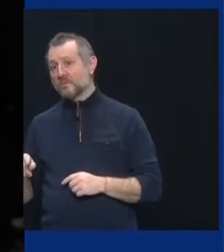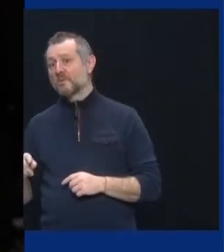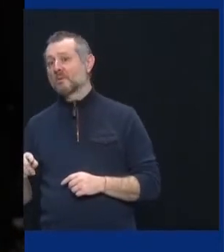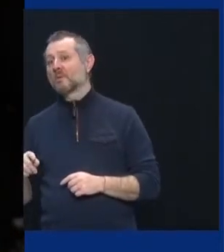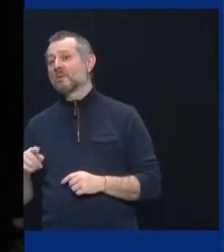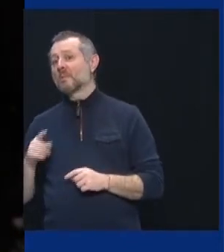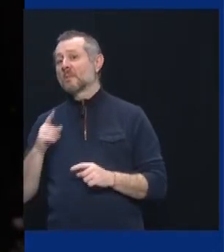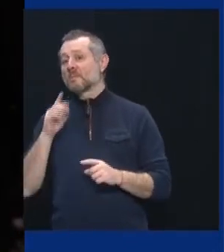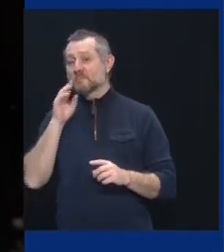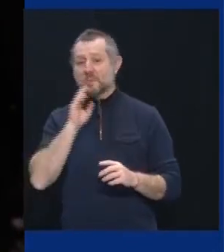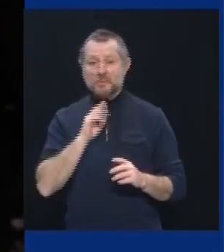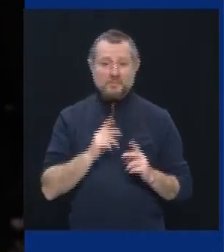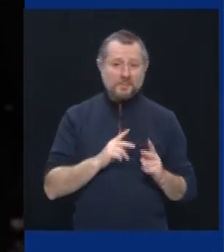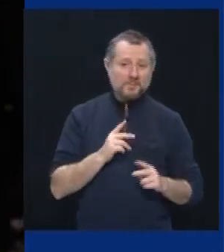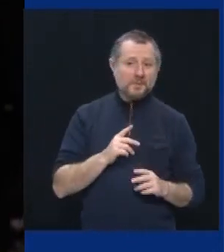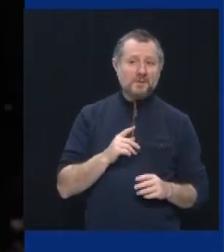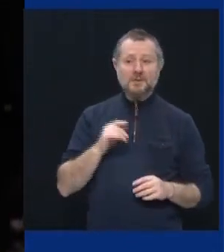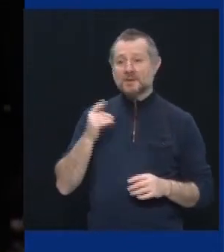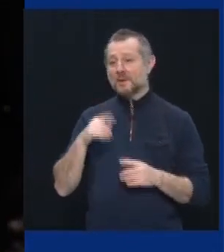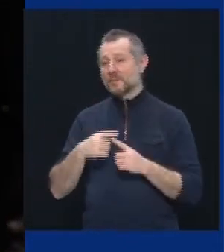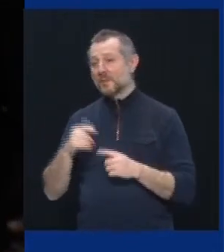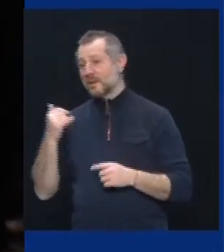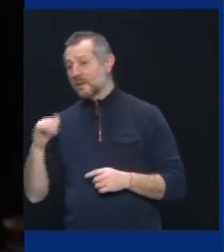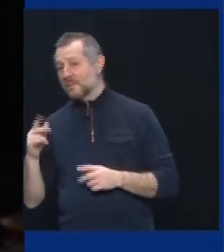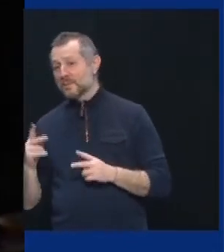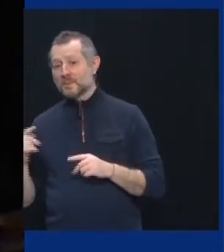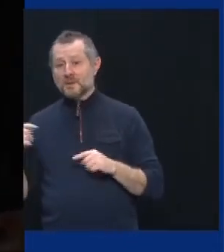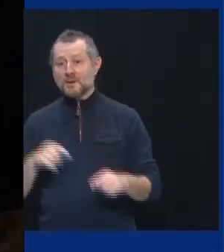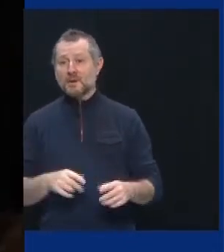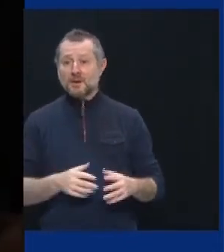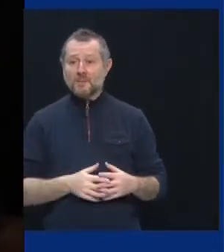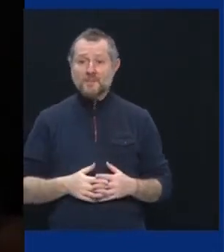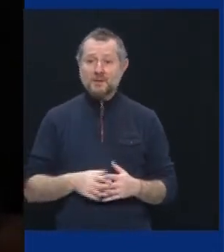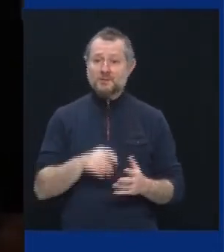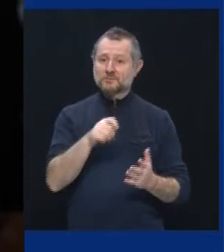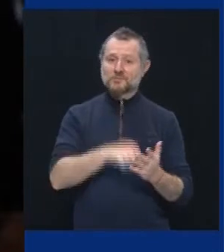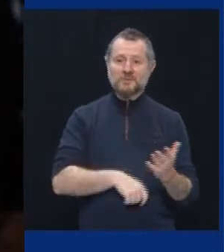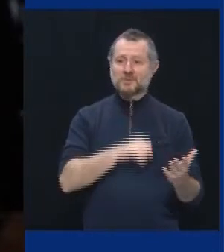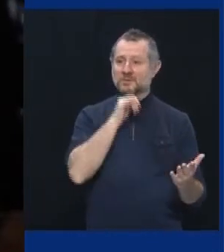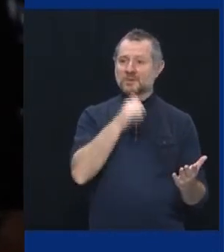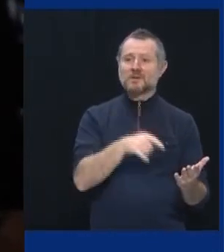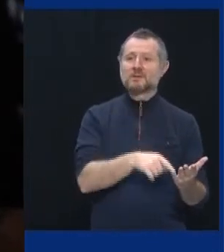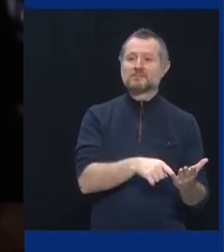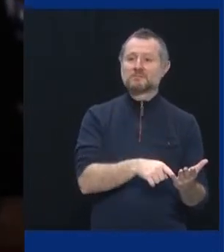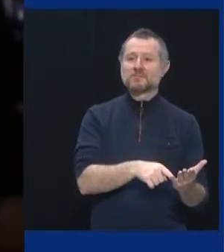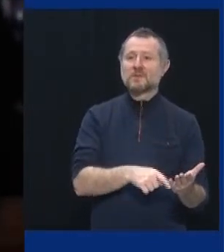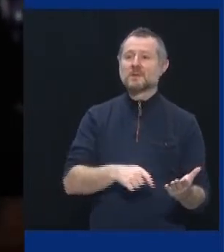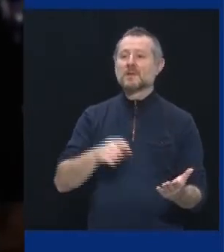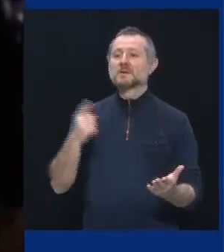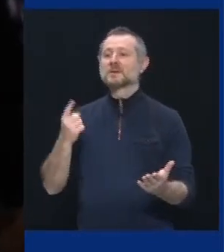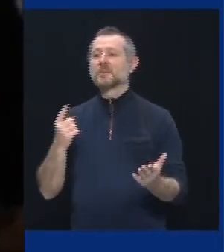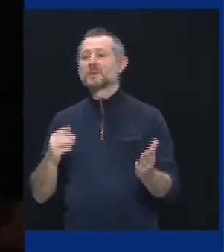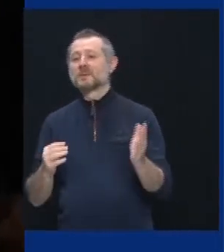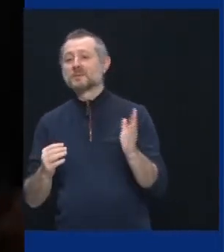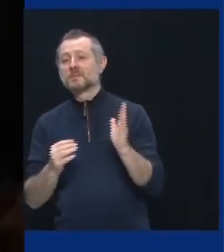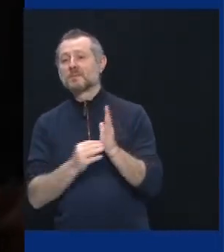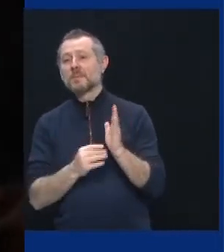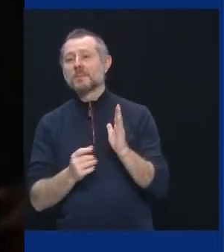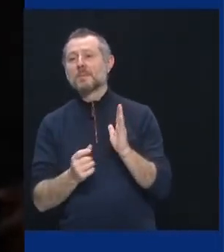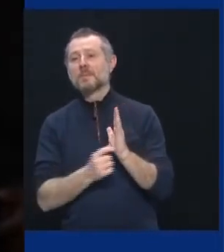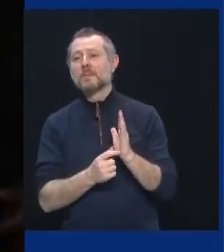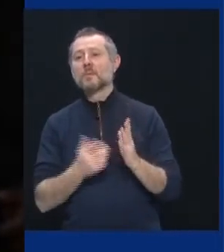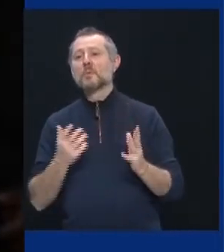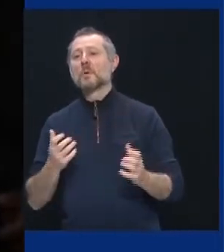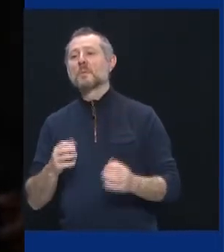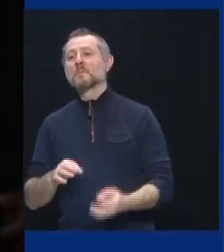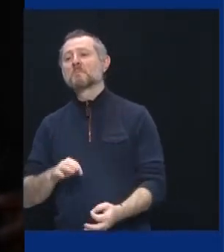yellow folks coming here. But someone put in that document, in order to perfect a more perfect